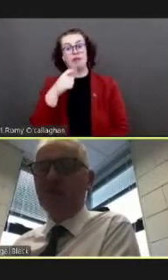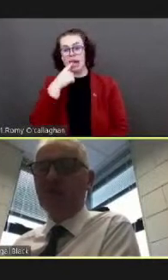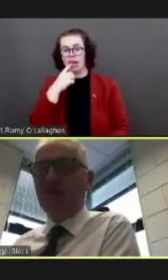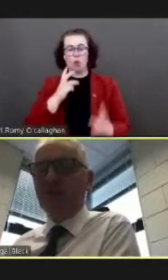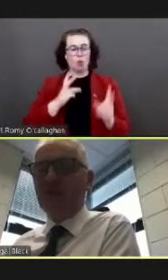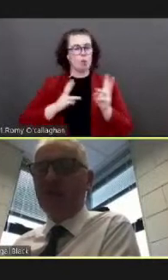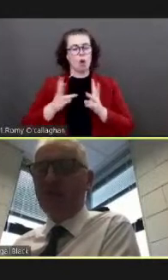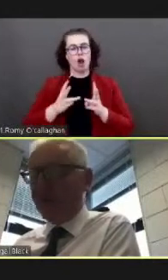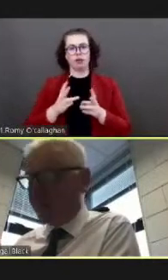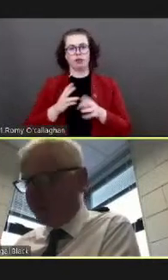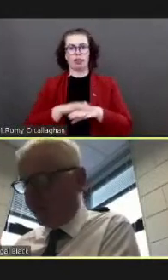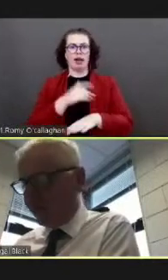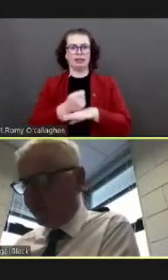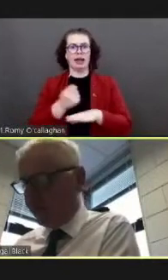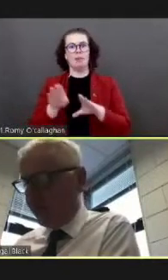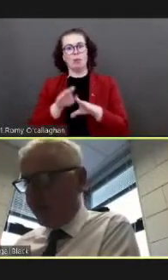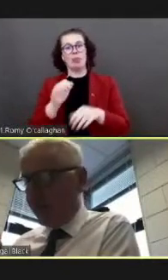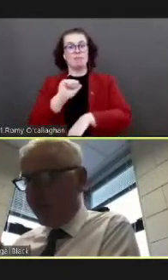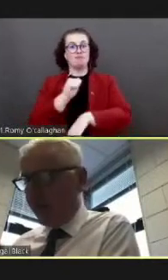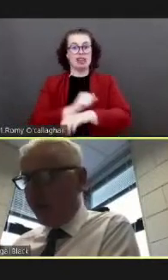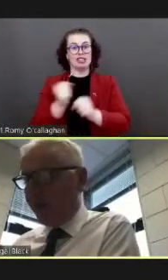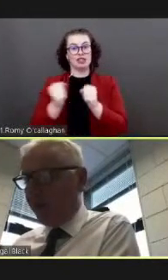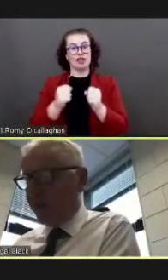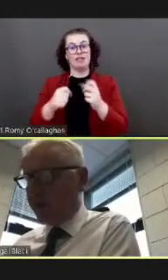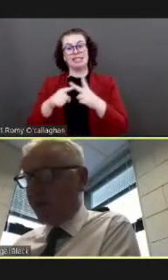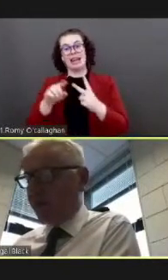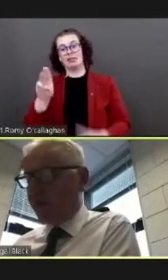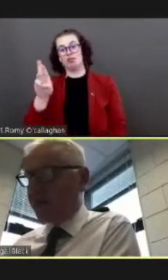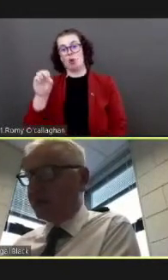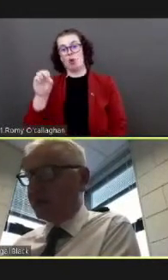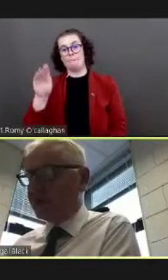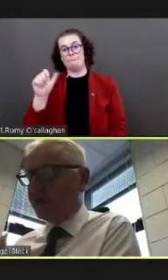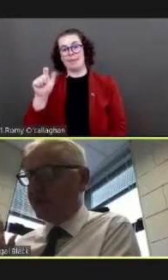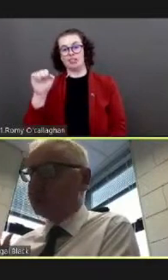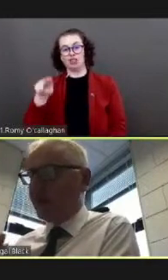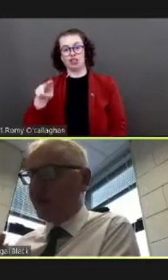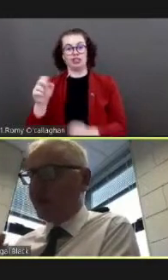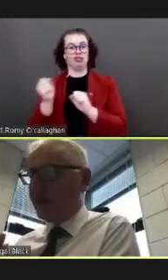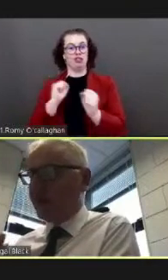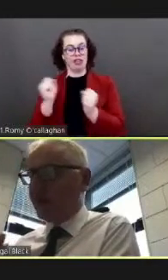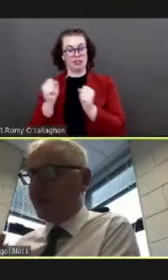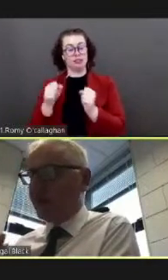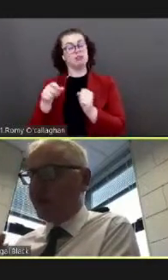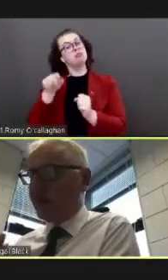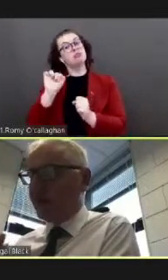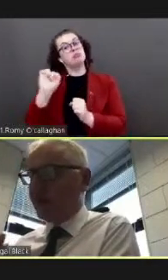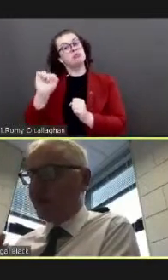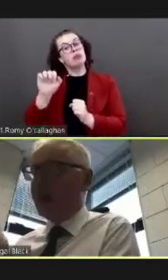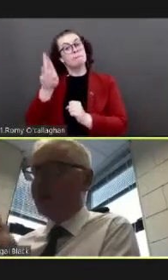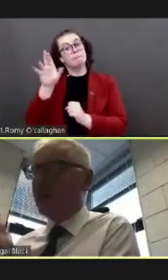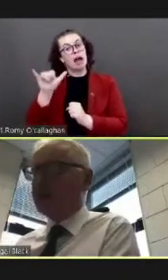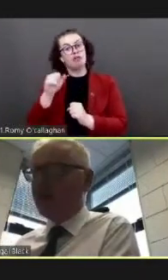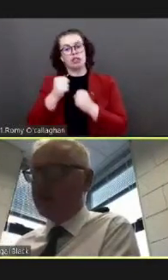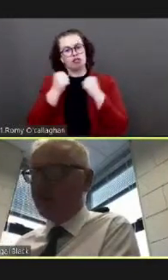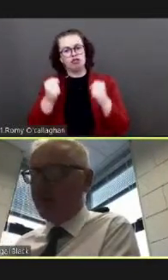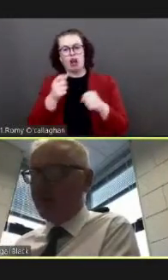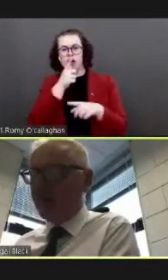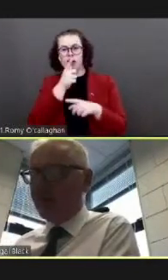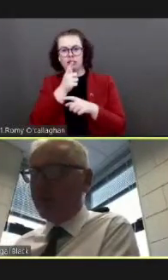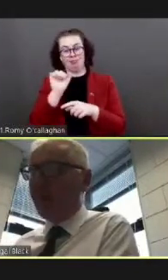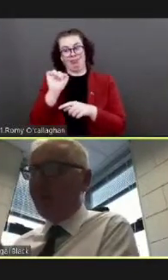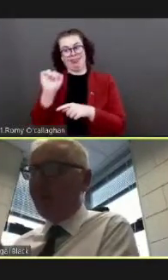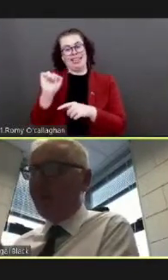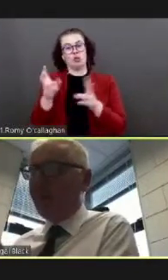Irish Prison Service and the Probation Service. And Barry's organization is centrally involved in that kind of transition piece